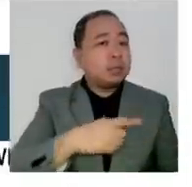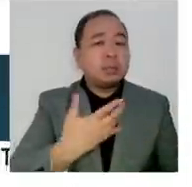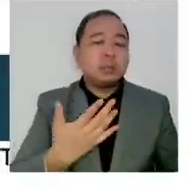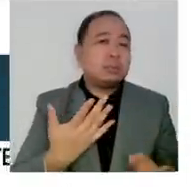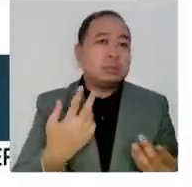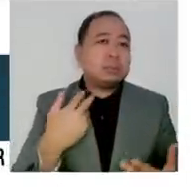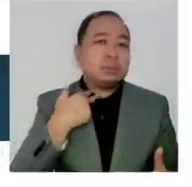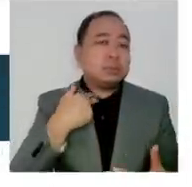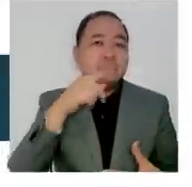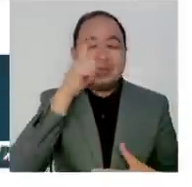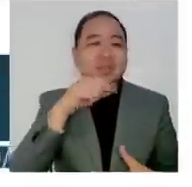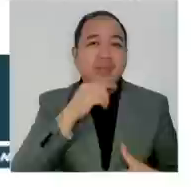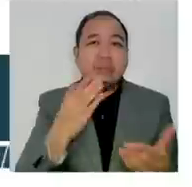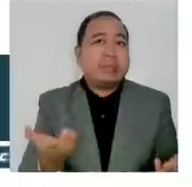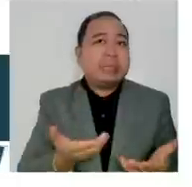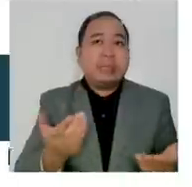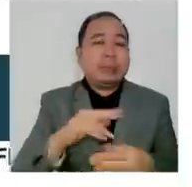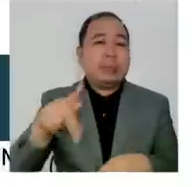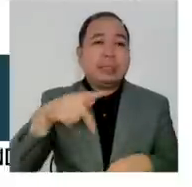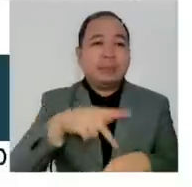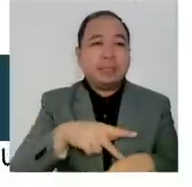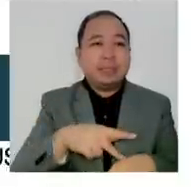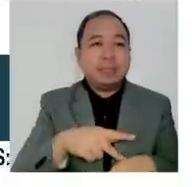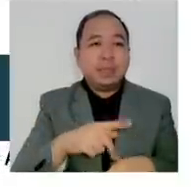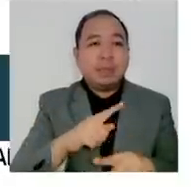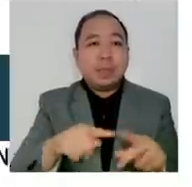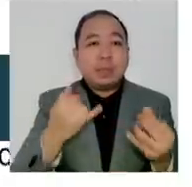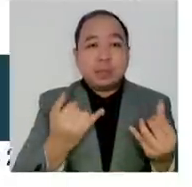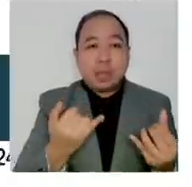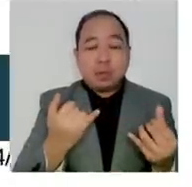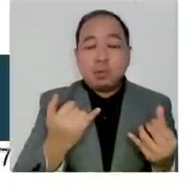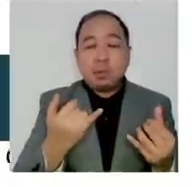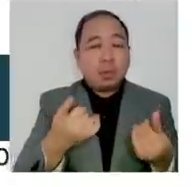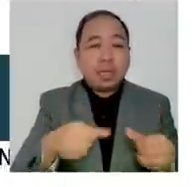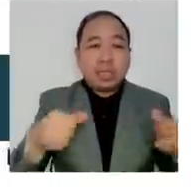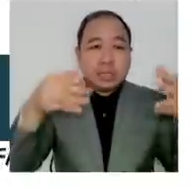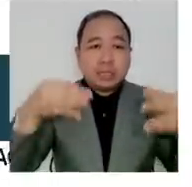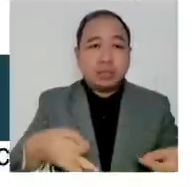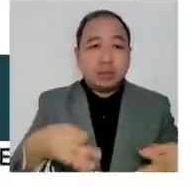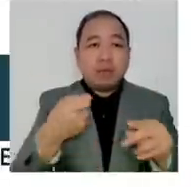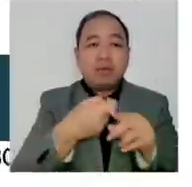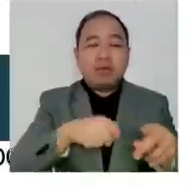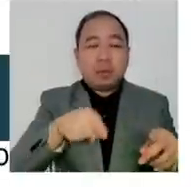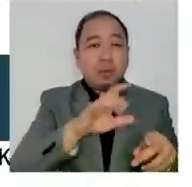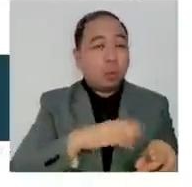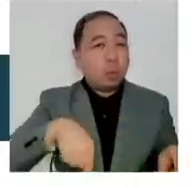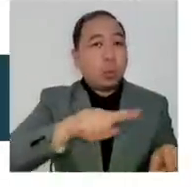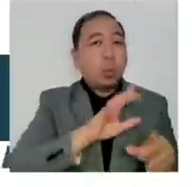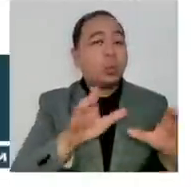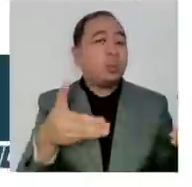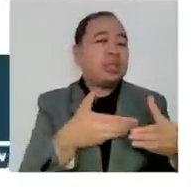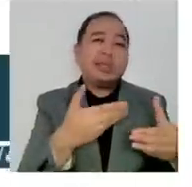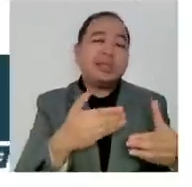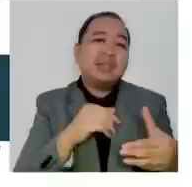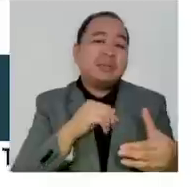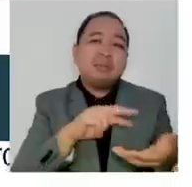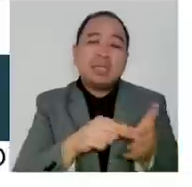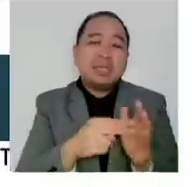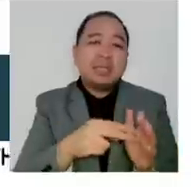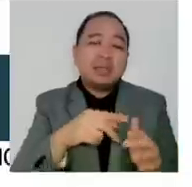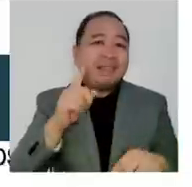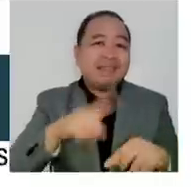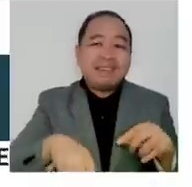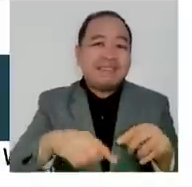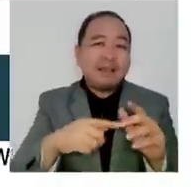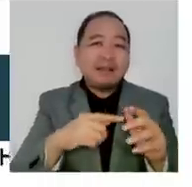Pilipinas. Any rulings coming from the committee will be invalid. Implemented upon him. Bago nagprotesta si Mayor